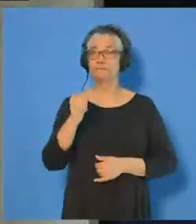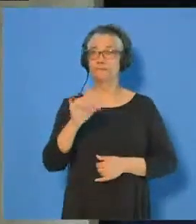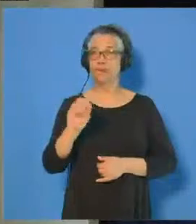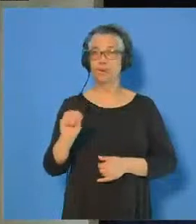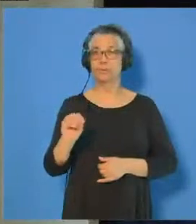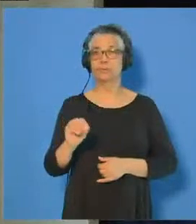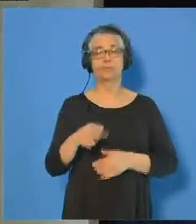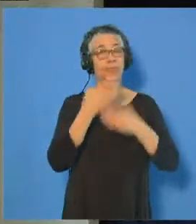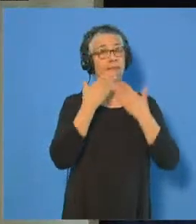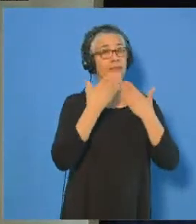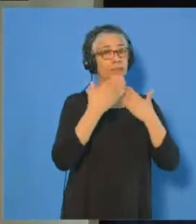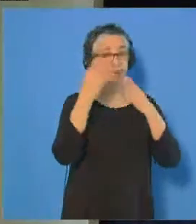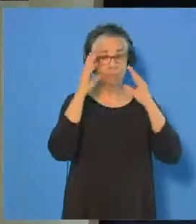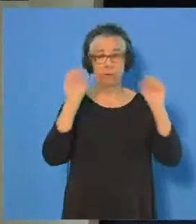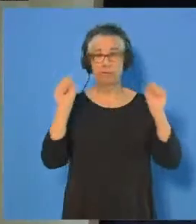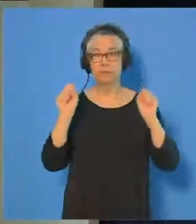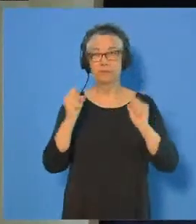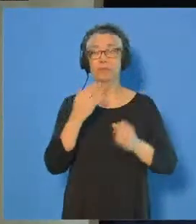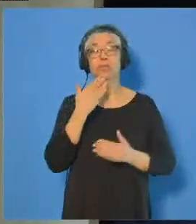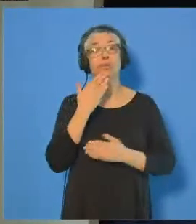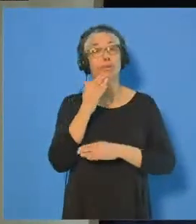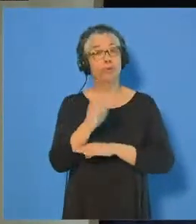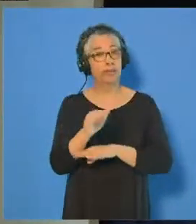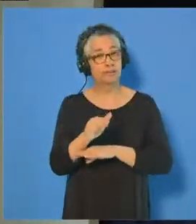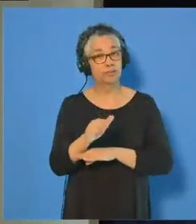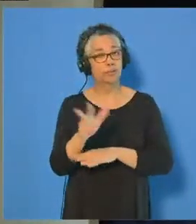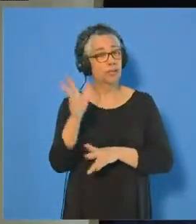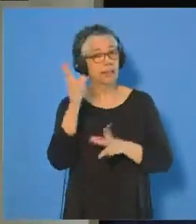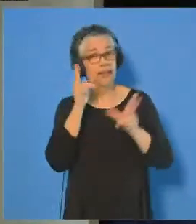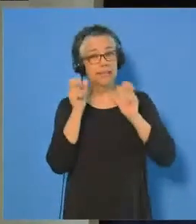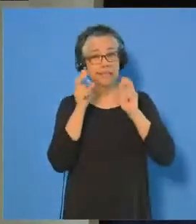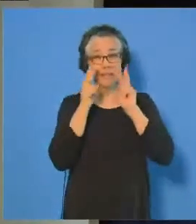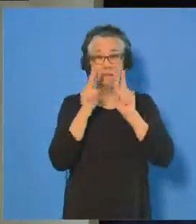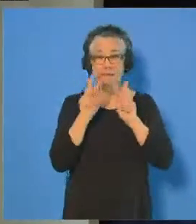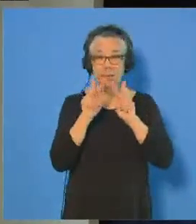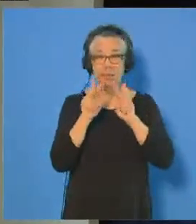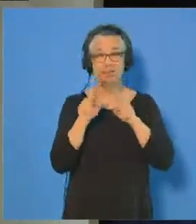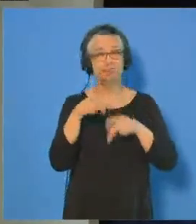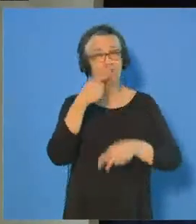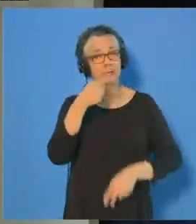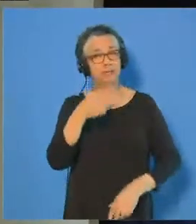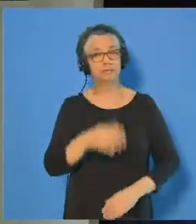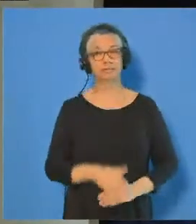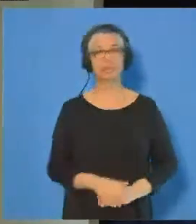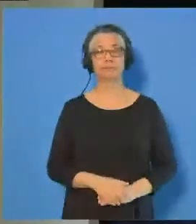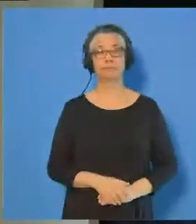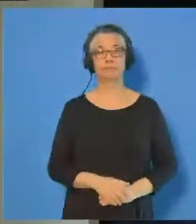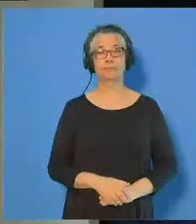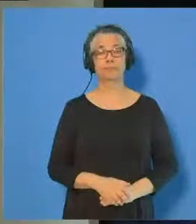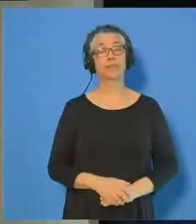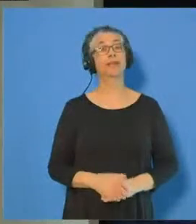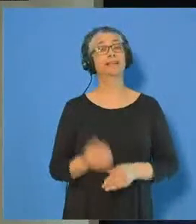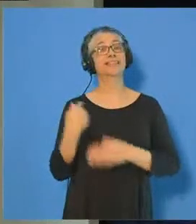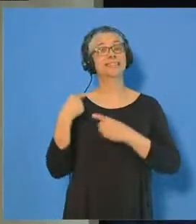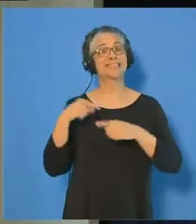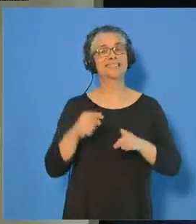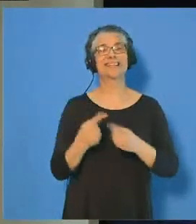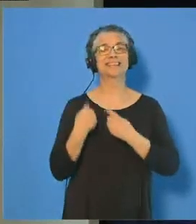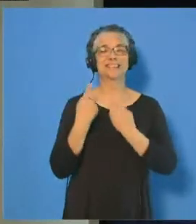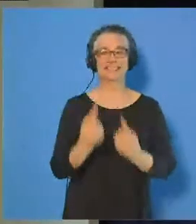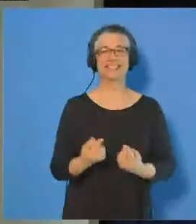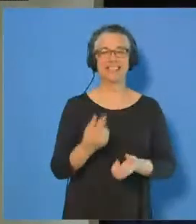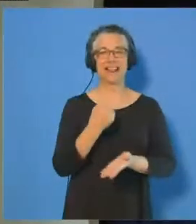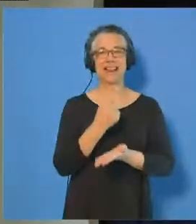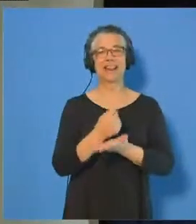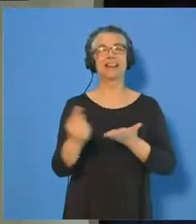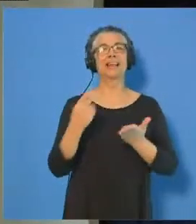Premier, and good evening to the listening and viewing public. Since last Monday, the Department of Workforce